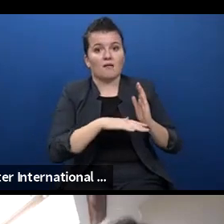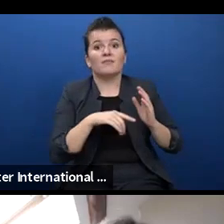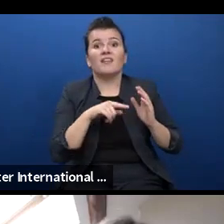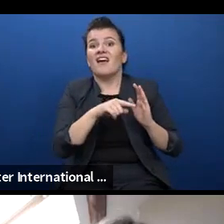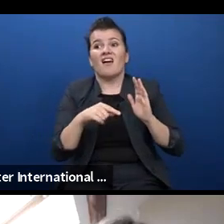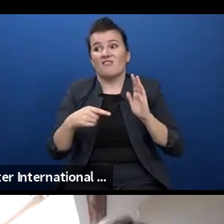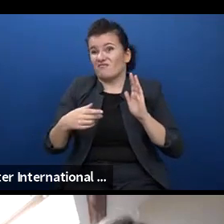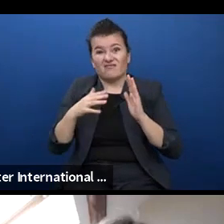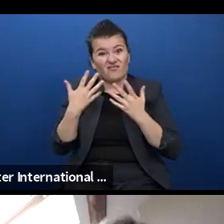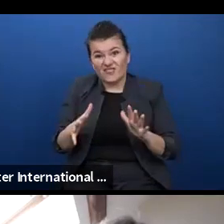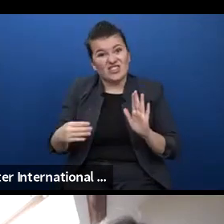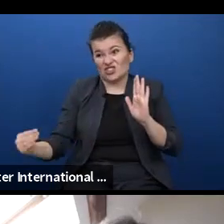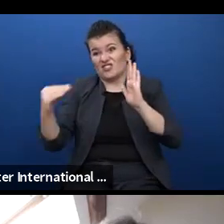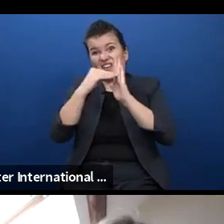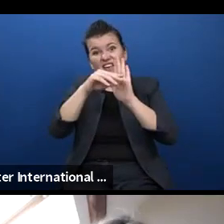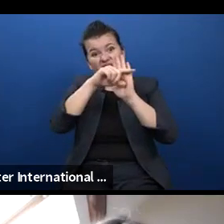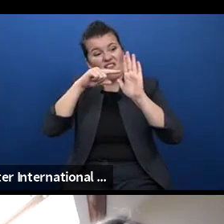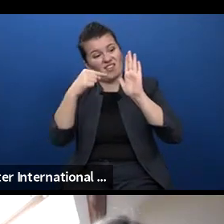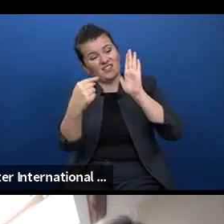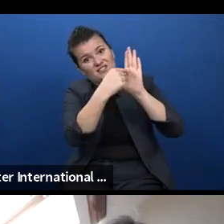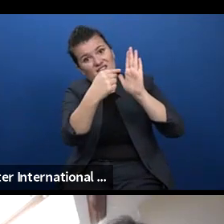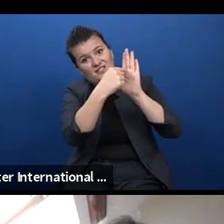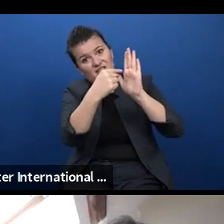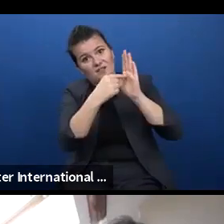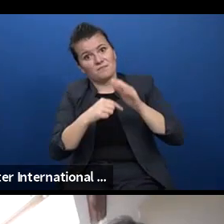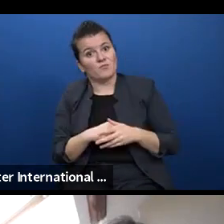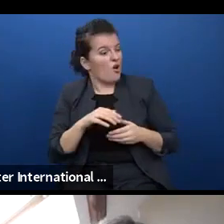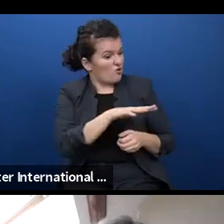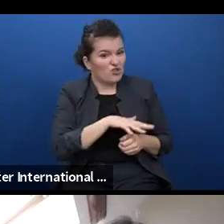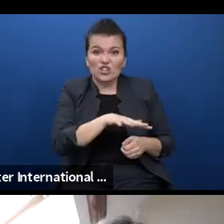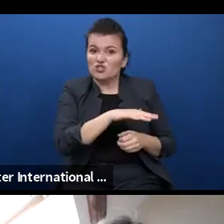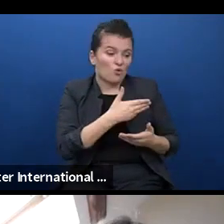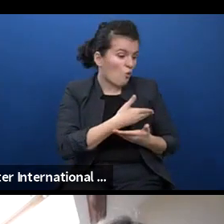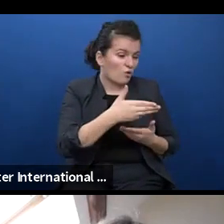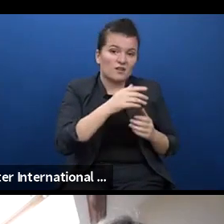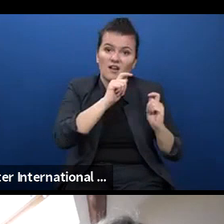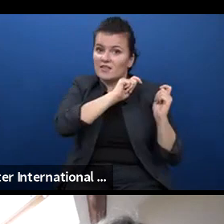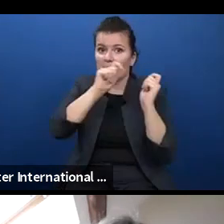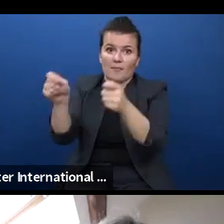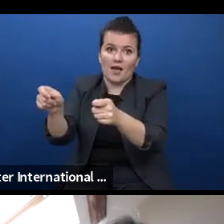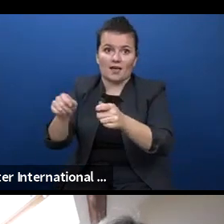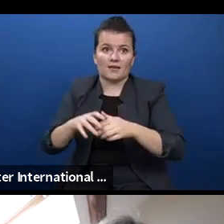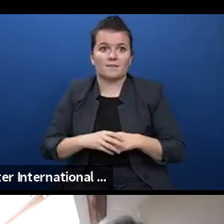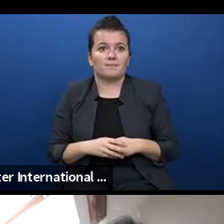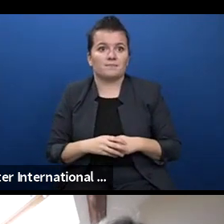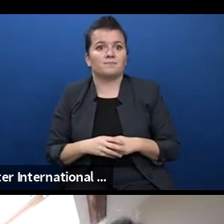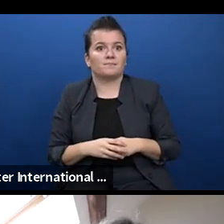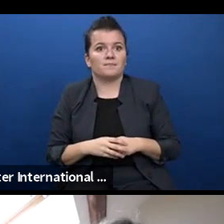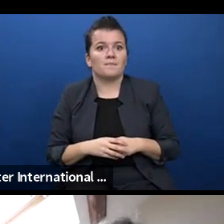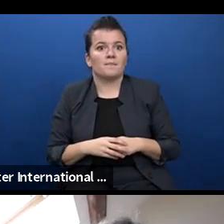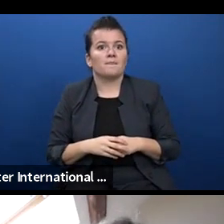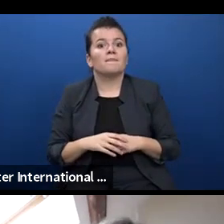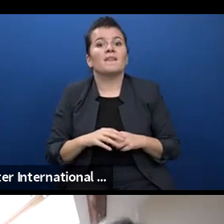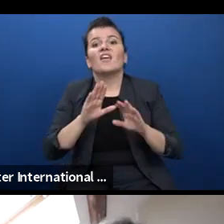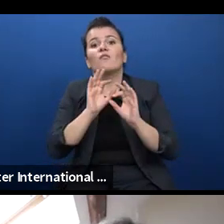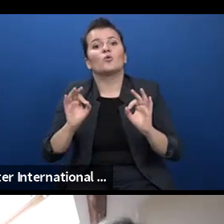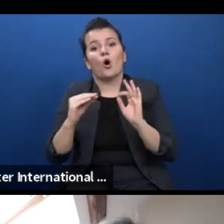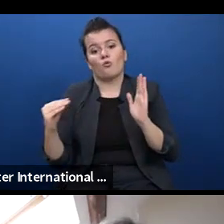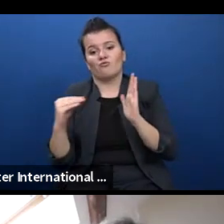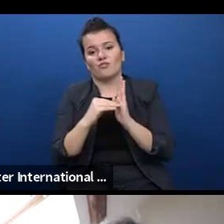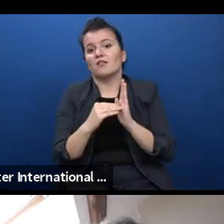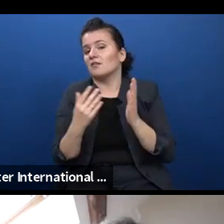in the area and in the region can apply for funding. If it's not written down, then it's not a possibility. So please get